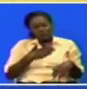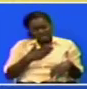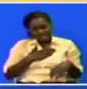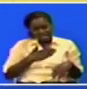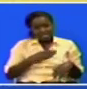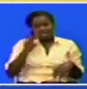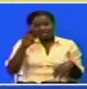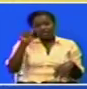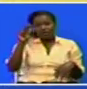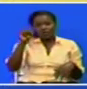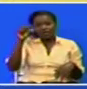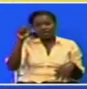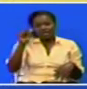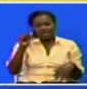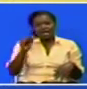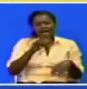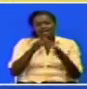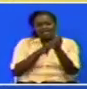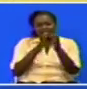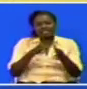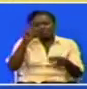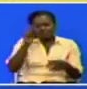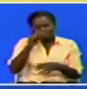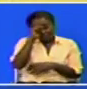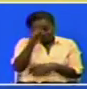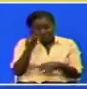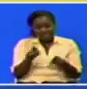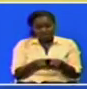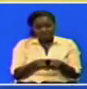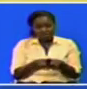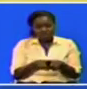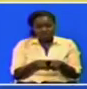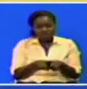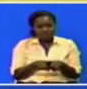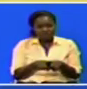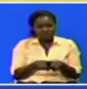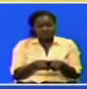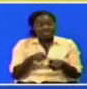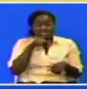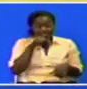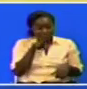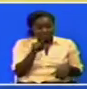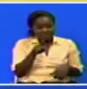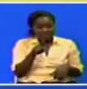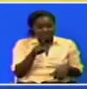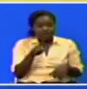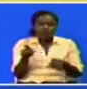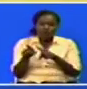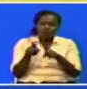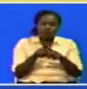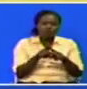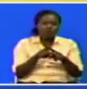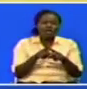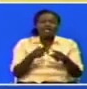has its own leaders, and those leaders must be respected, because that's what the Wangans decided. So him, he should have also notified the